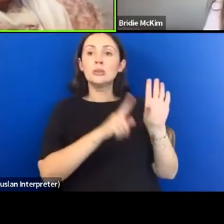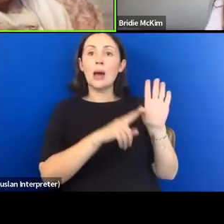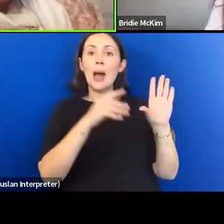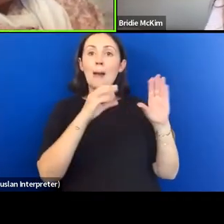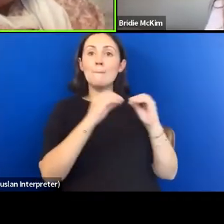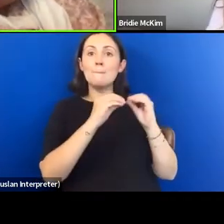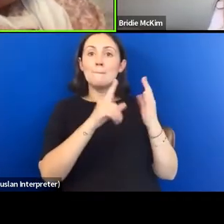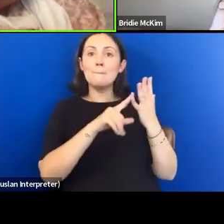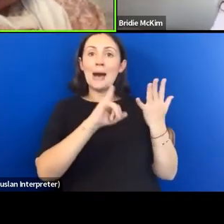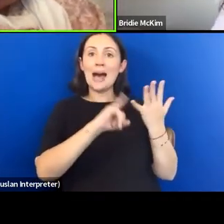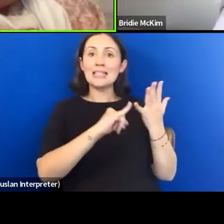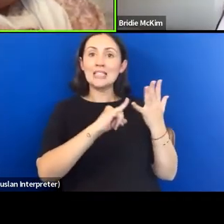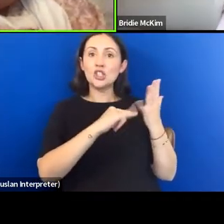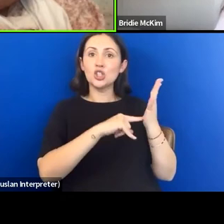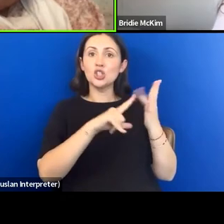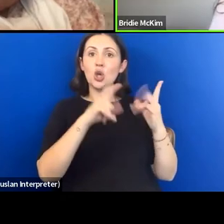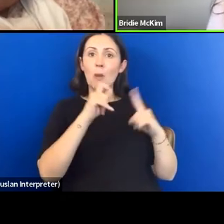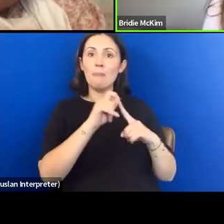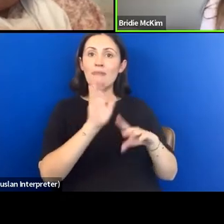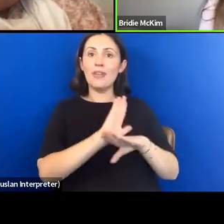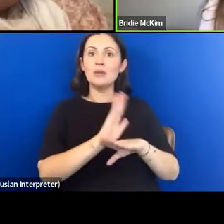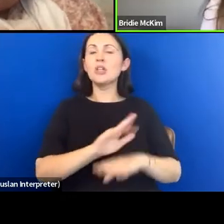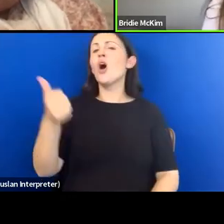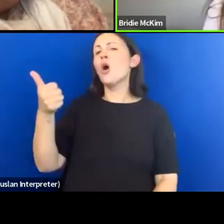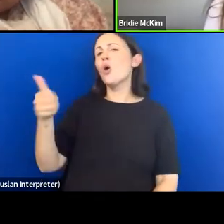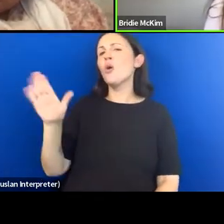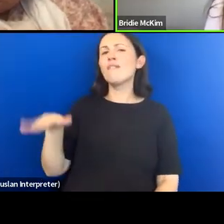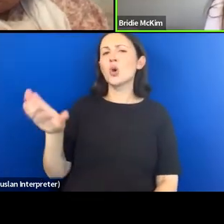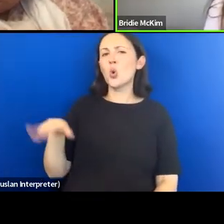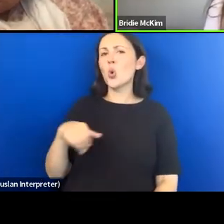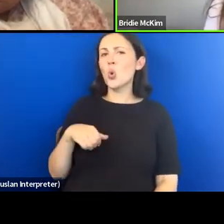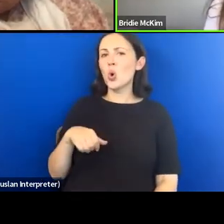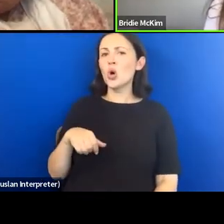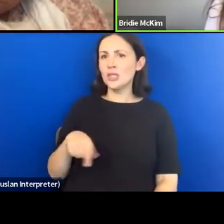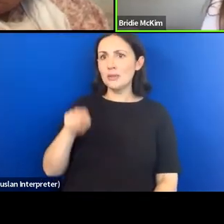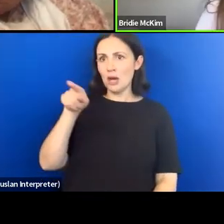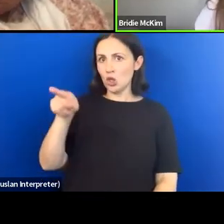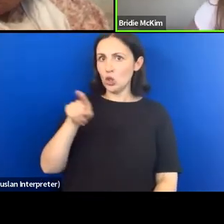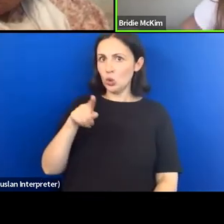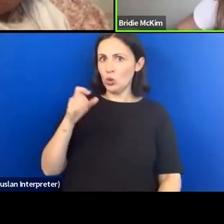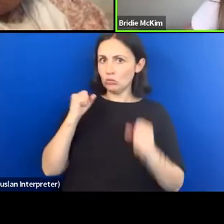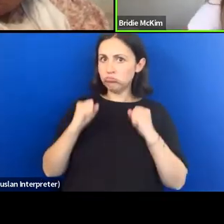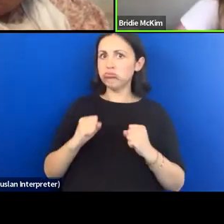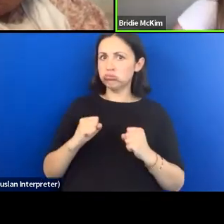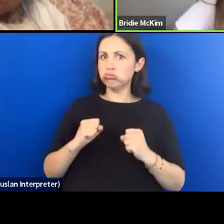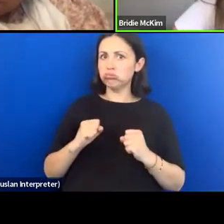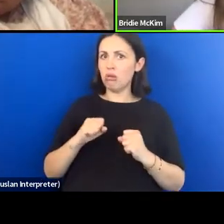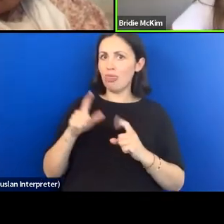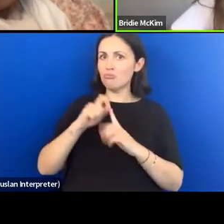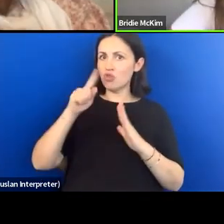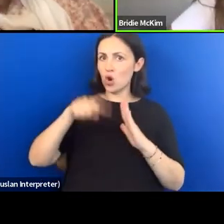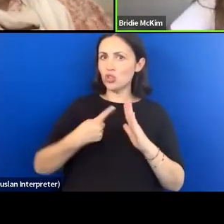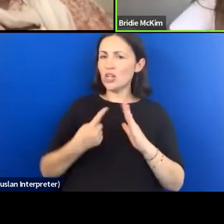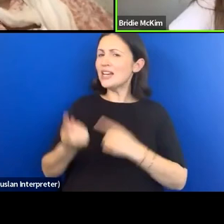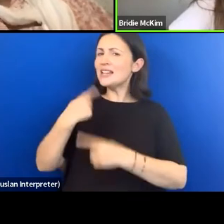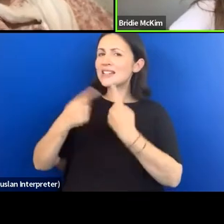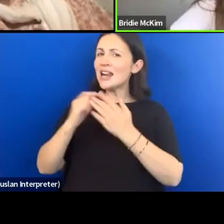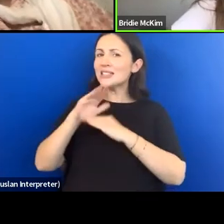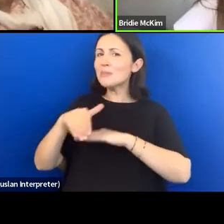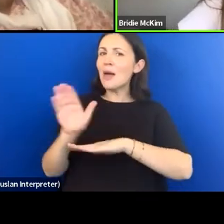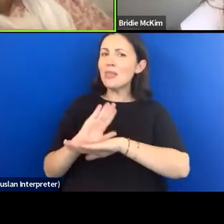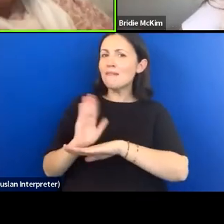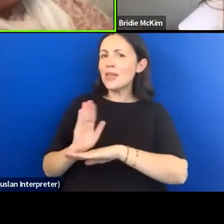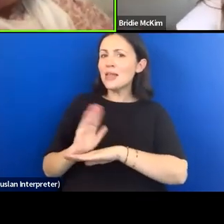Film. Of course, yeah. But yeah, definitely a key creative. Can you tell us a bit about the film for people who haven't seen